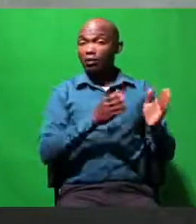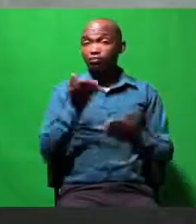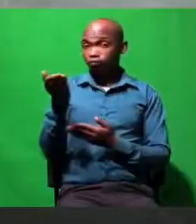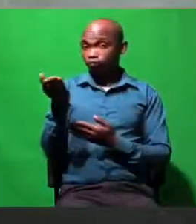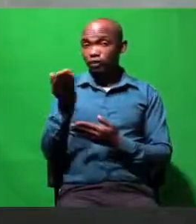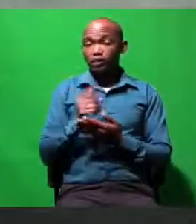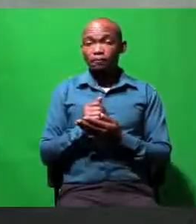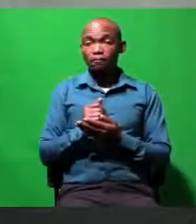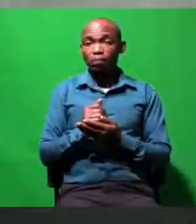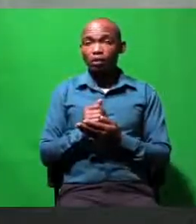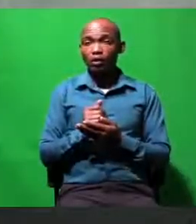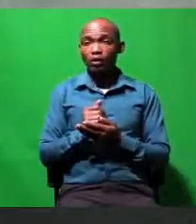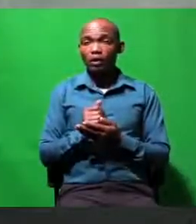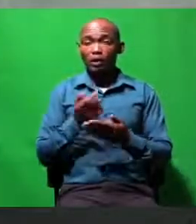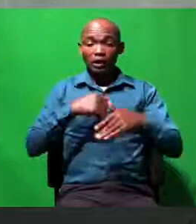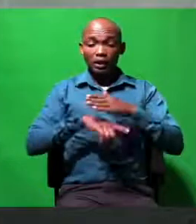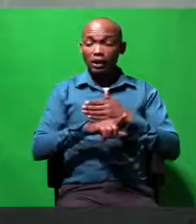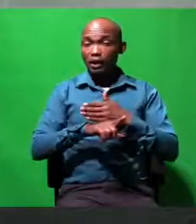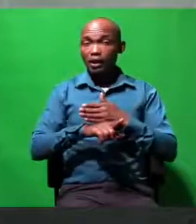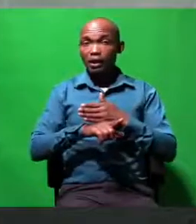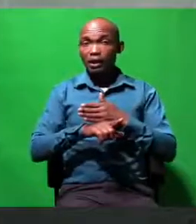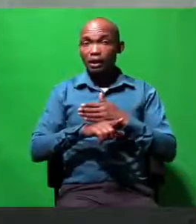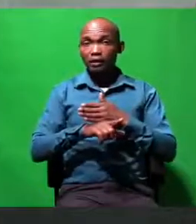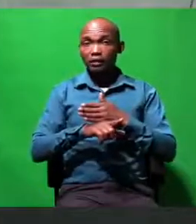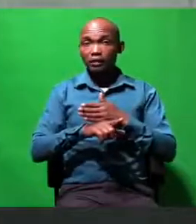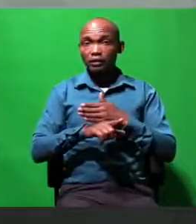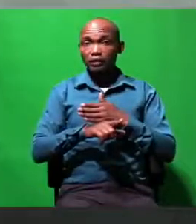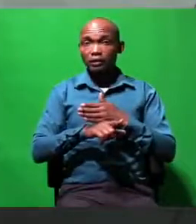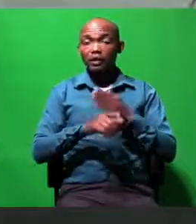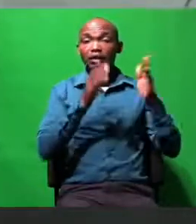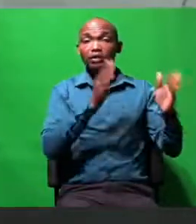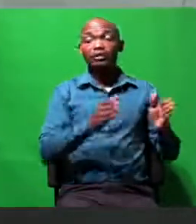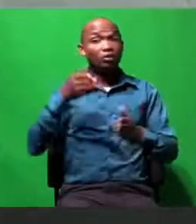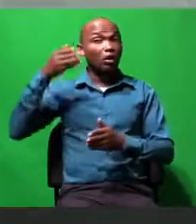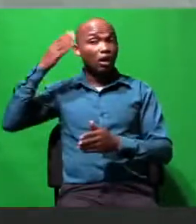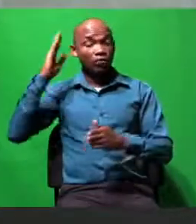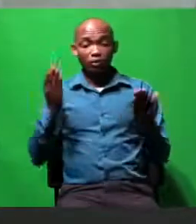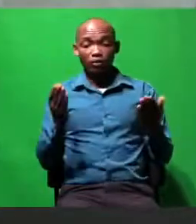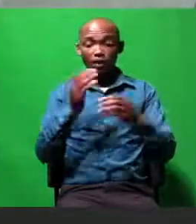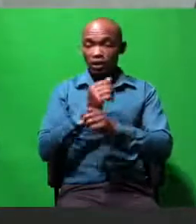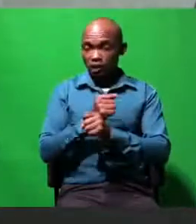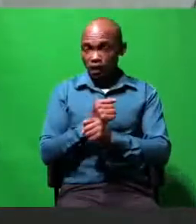government. You can get from the central government, you can get what is called